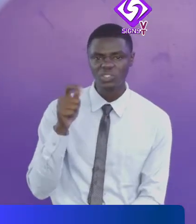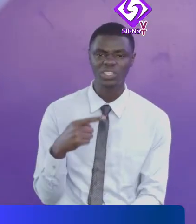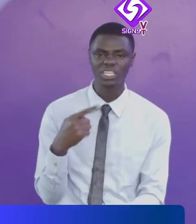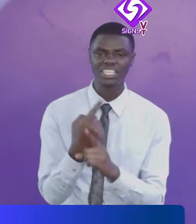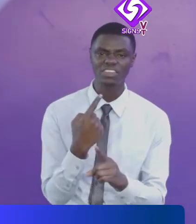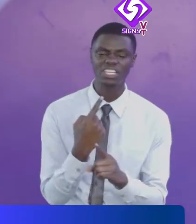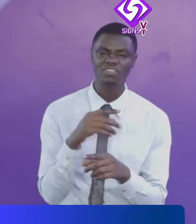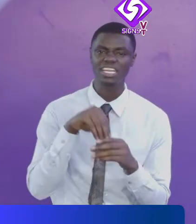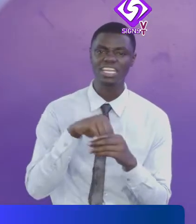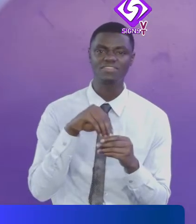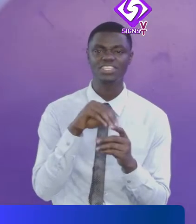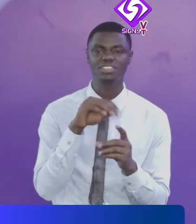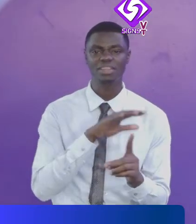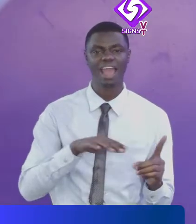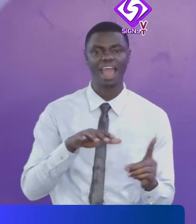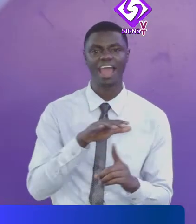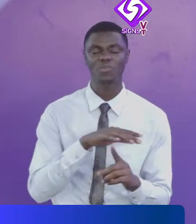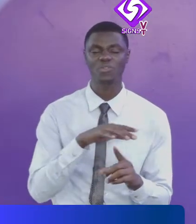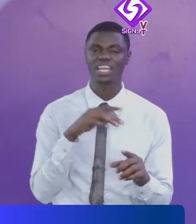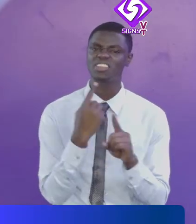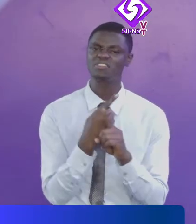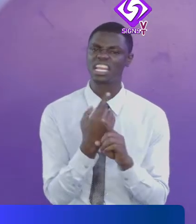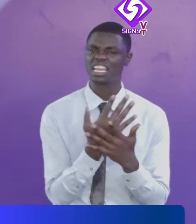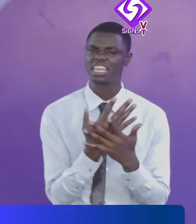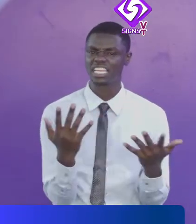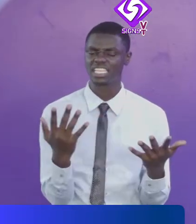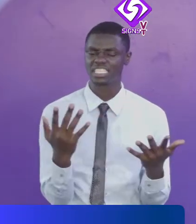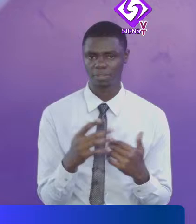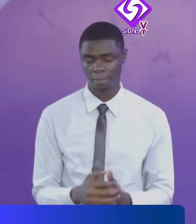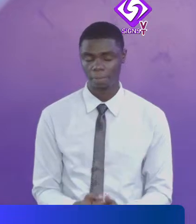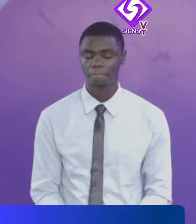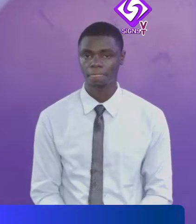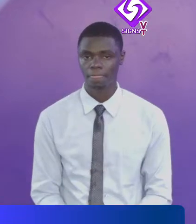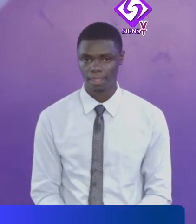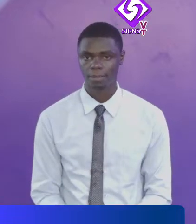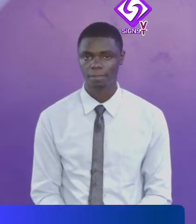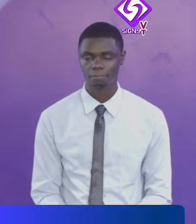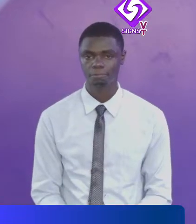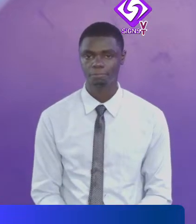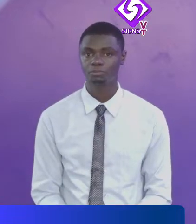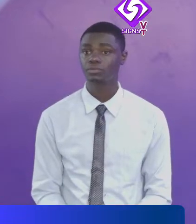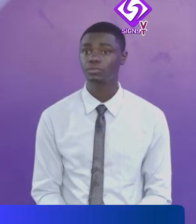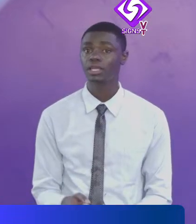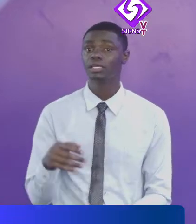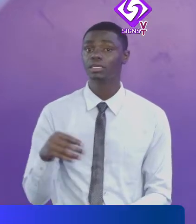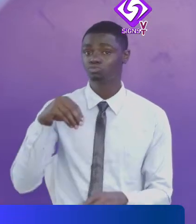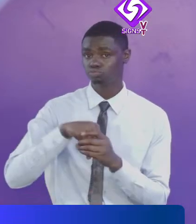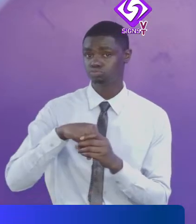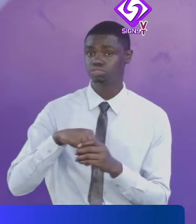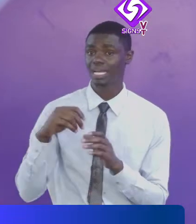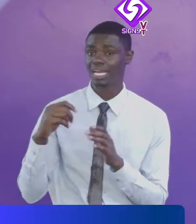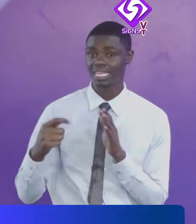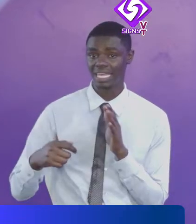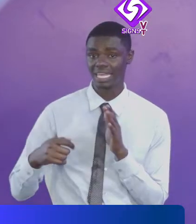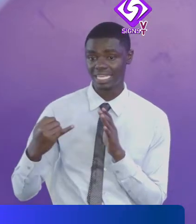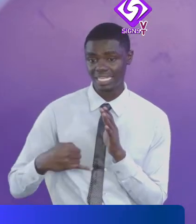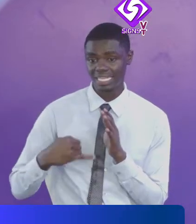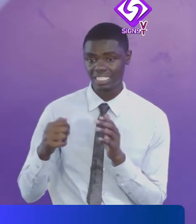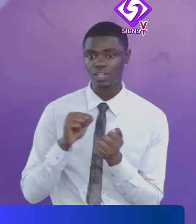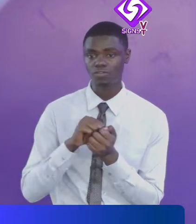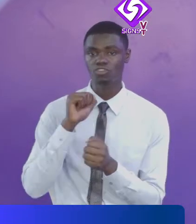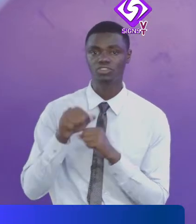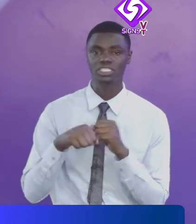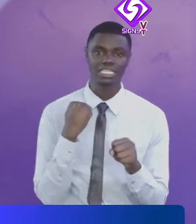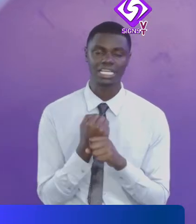investment items that we actually deal with, including offshore items. I've been in the industry for more than 15 years. Started